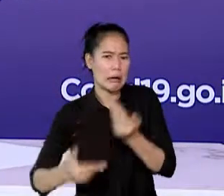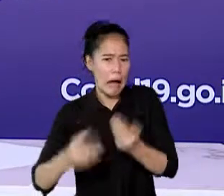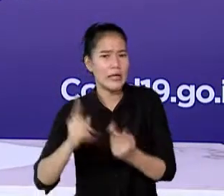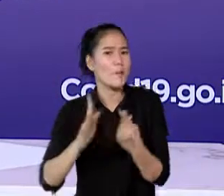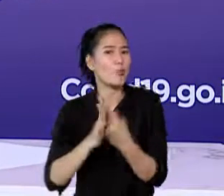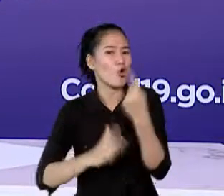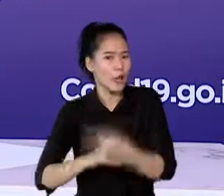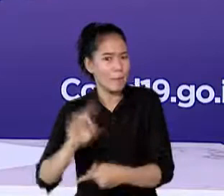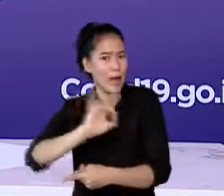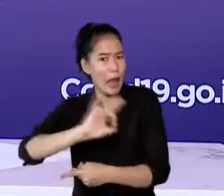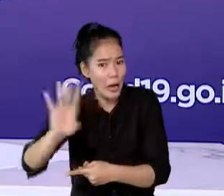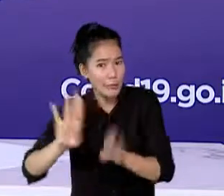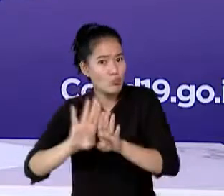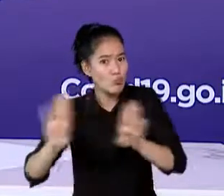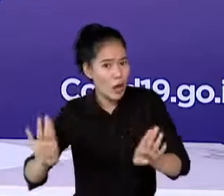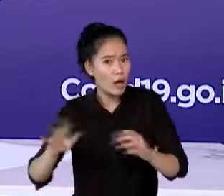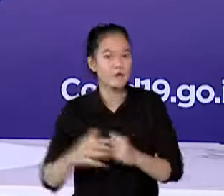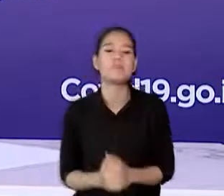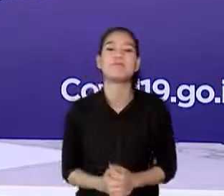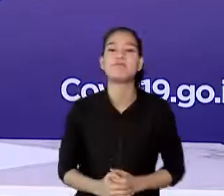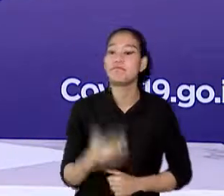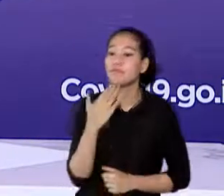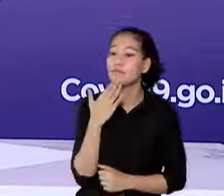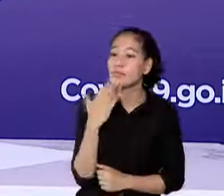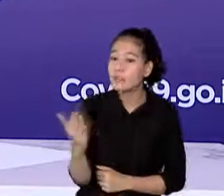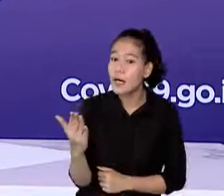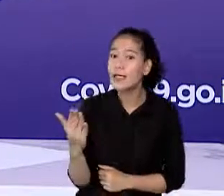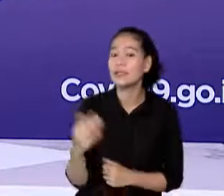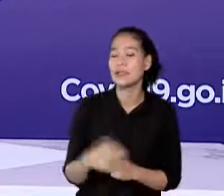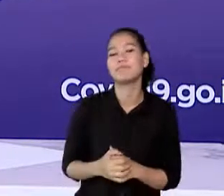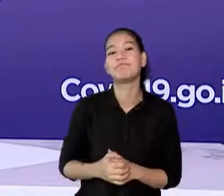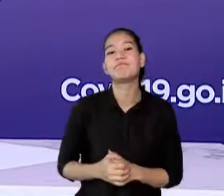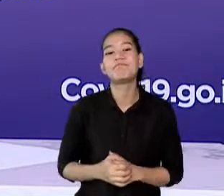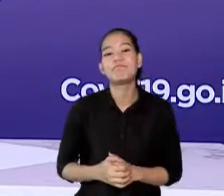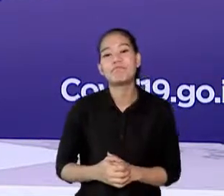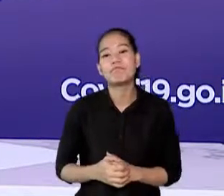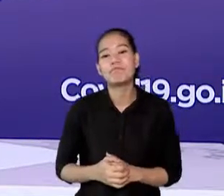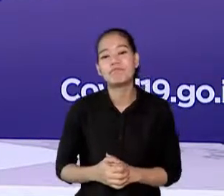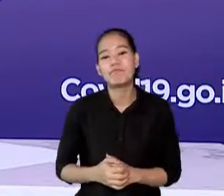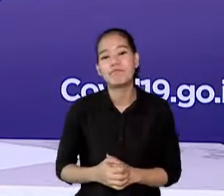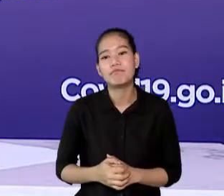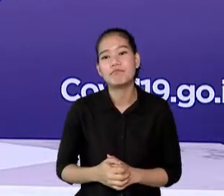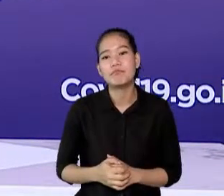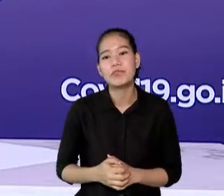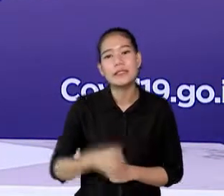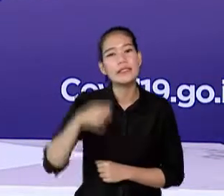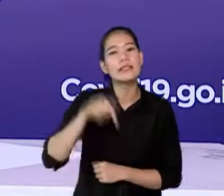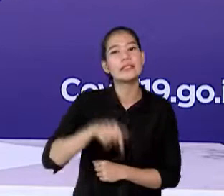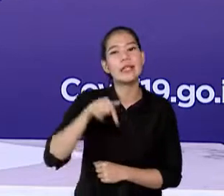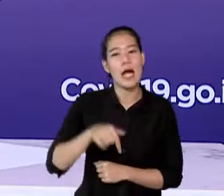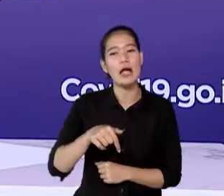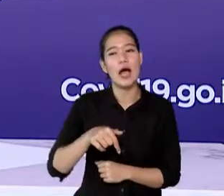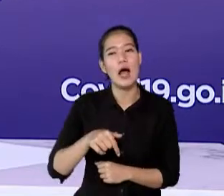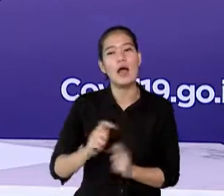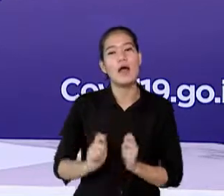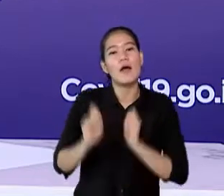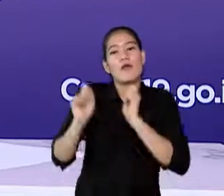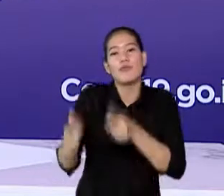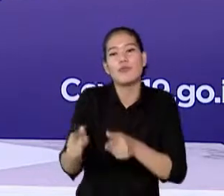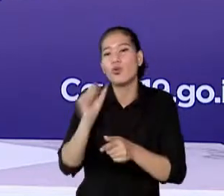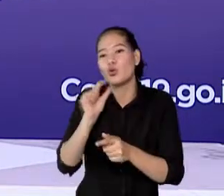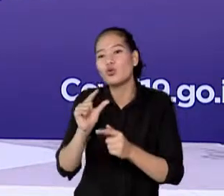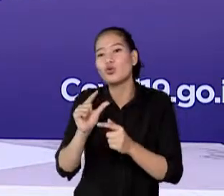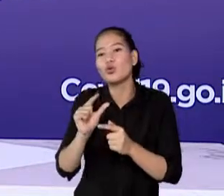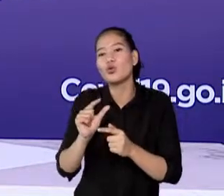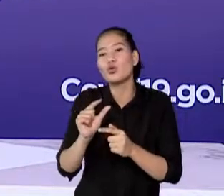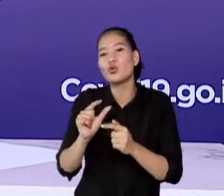soon? Thank you to Arab News and Bangkok Post. Currently, registration for the second